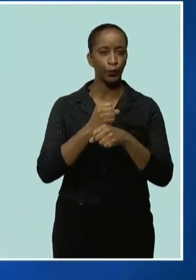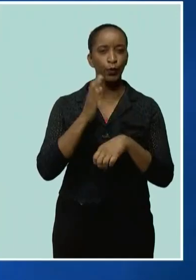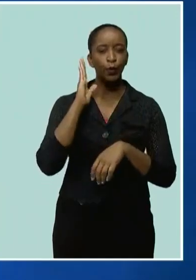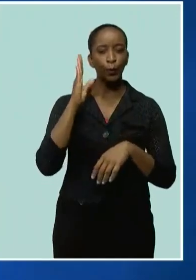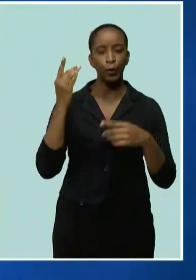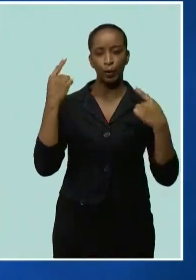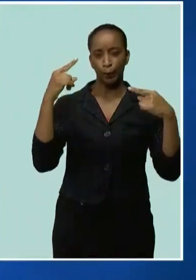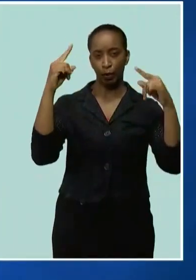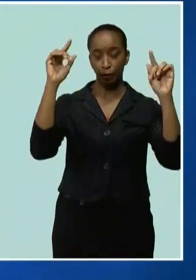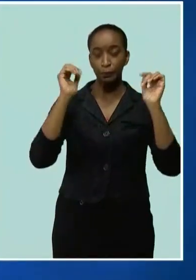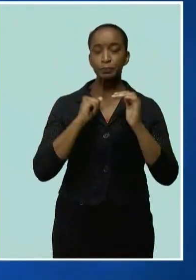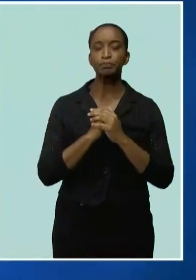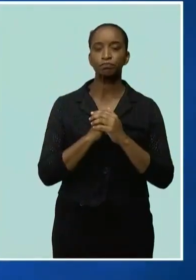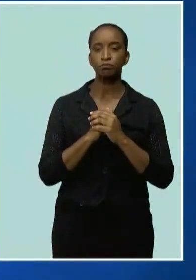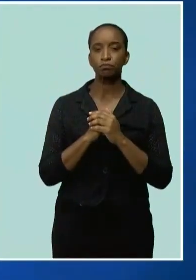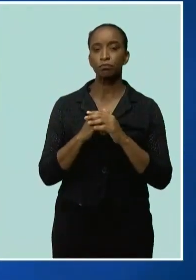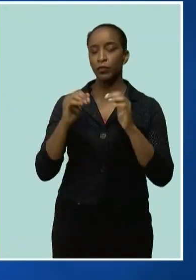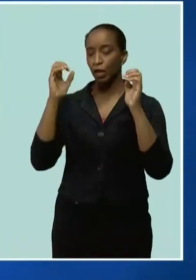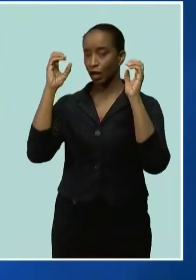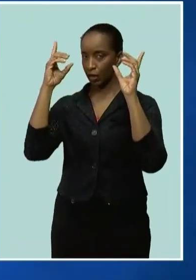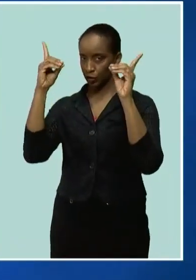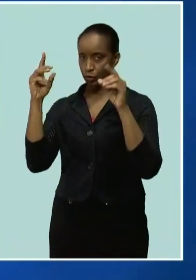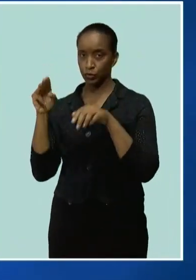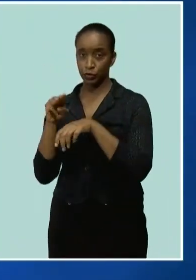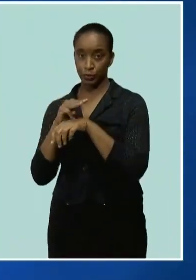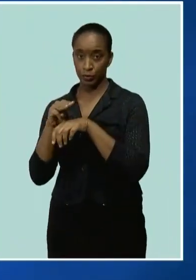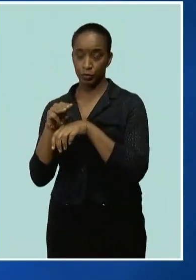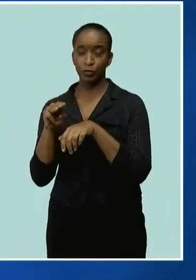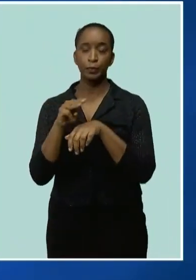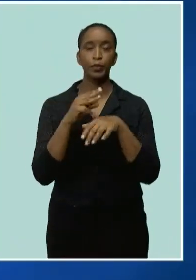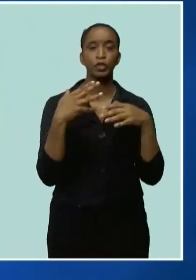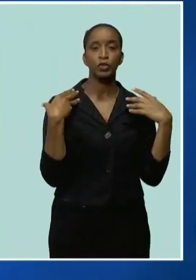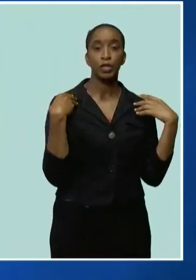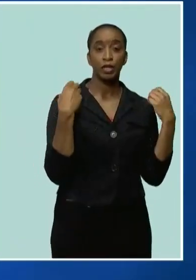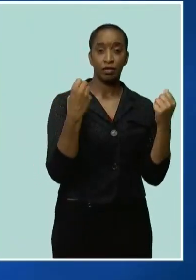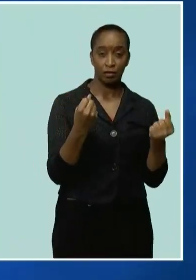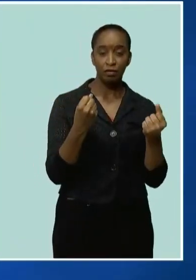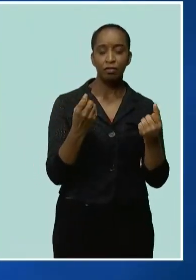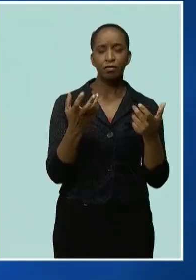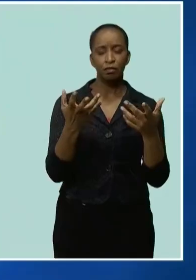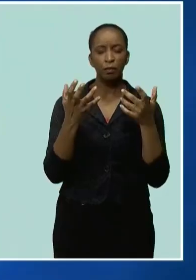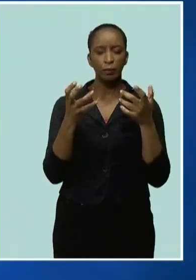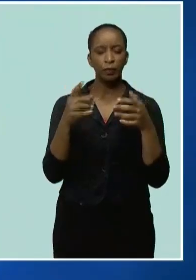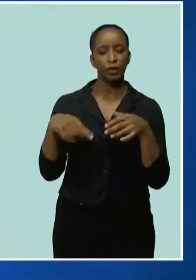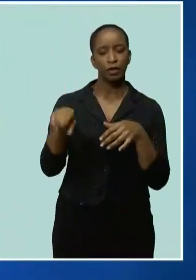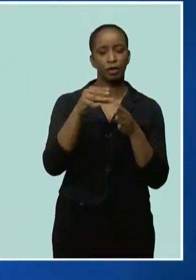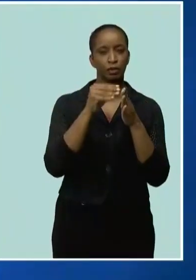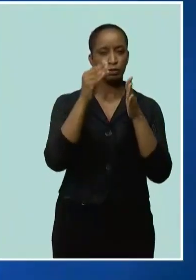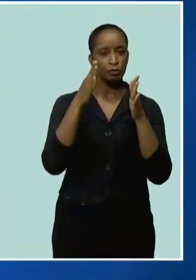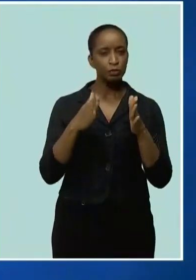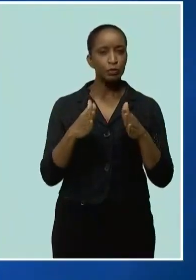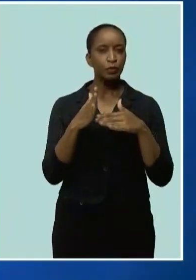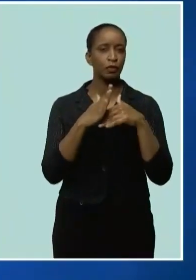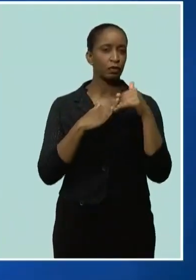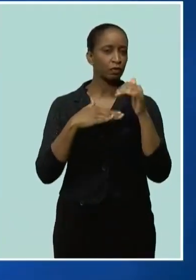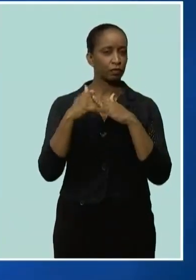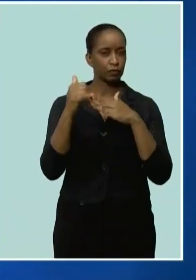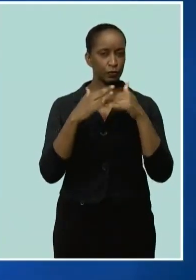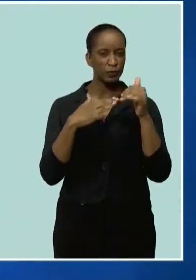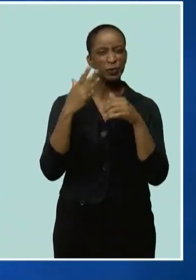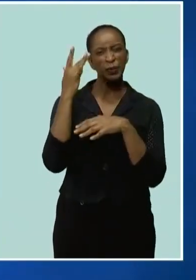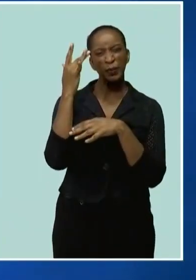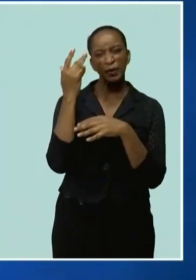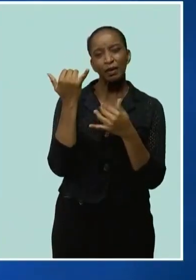and the Ministry of Health and Wellness are working on ways to keep students comfortable in the learning environment, despite the extreme heat